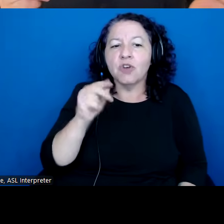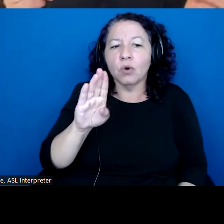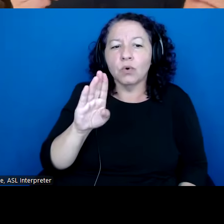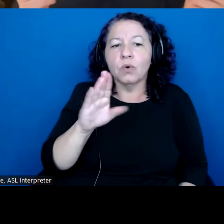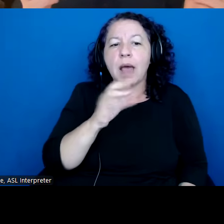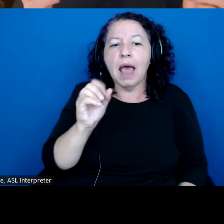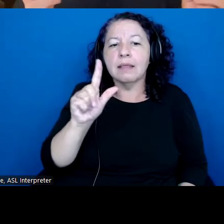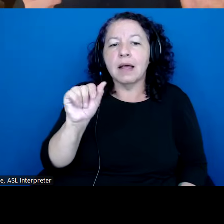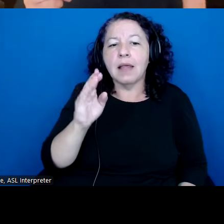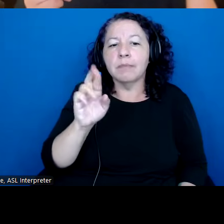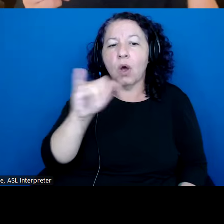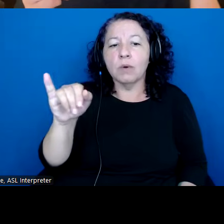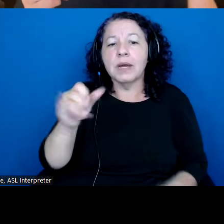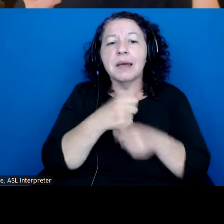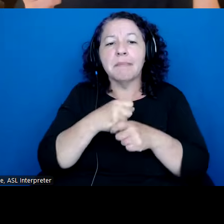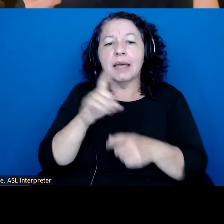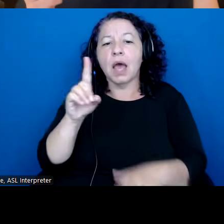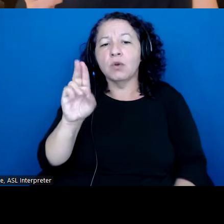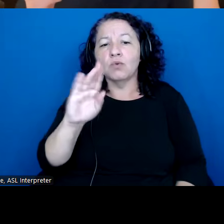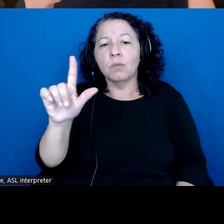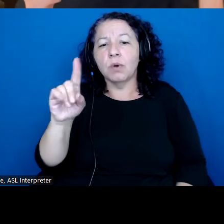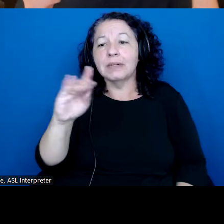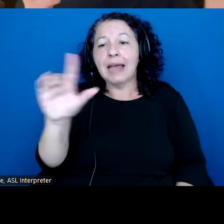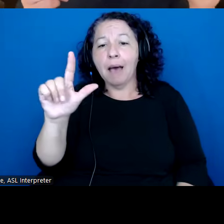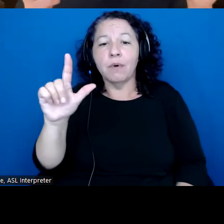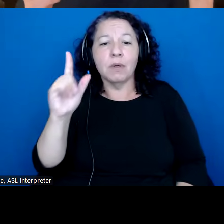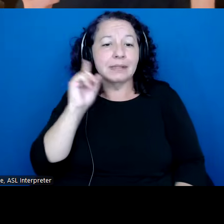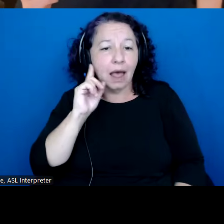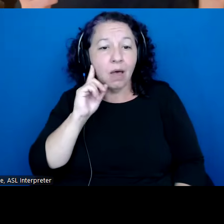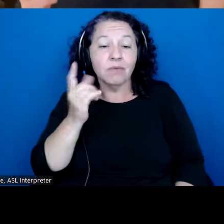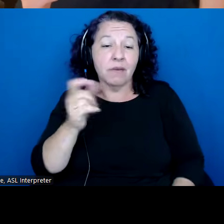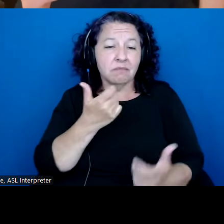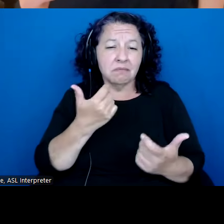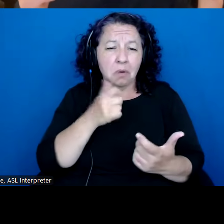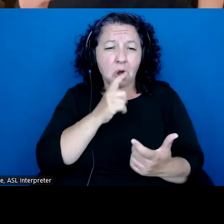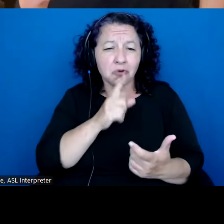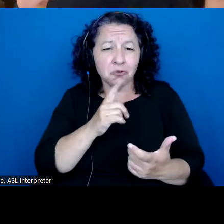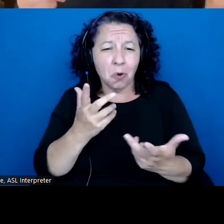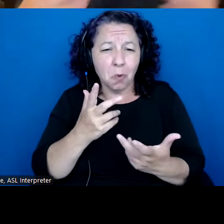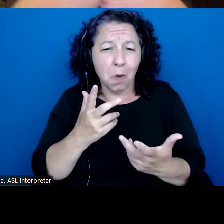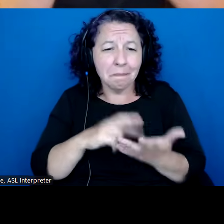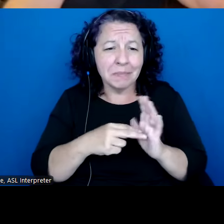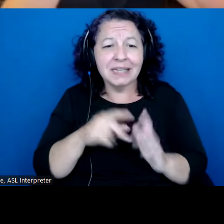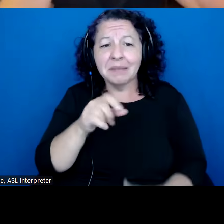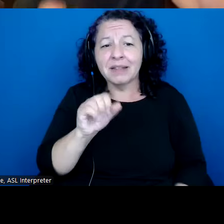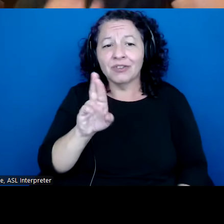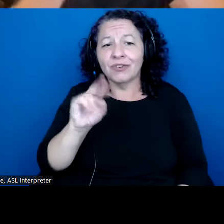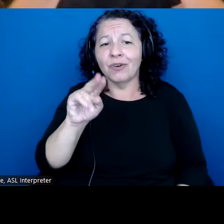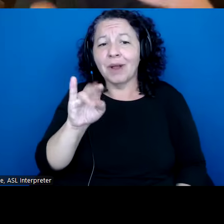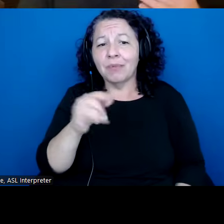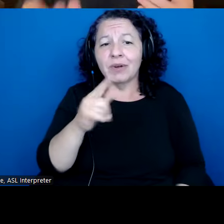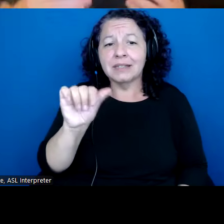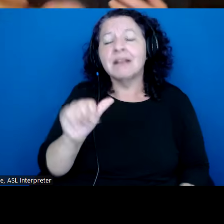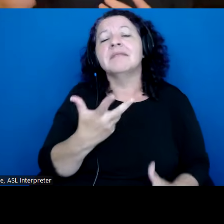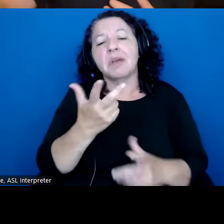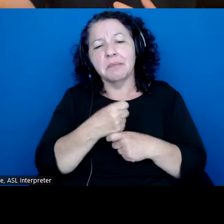double-double sound. If you're having trouble imagining that sound, say it over and over a few times. Double double, double double, double double, like some liquid dripping